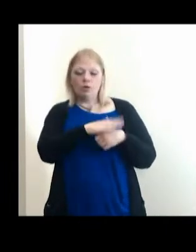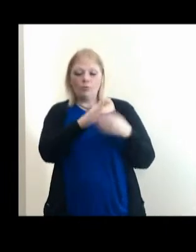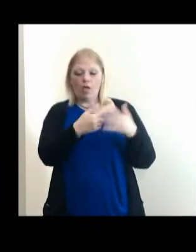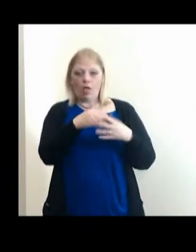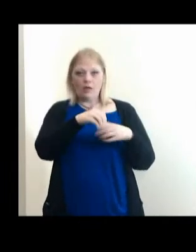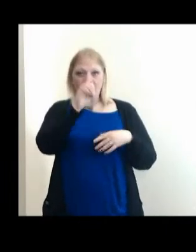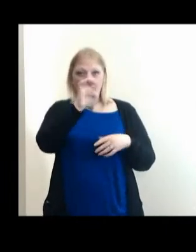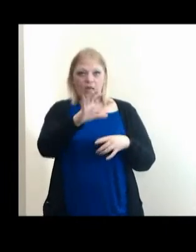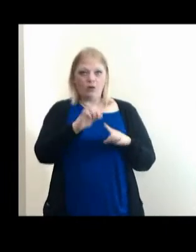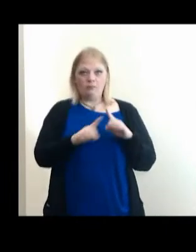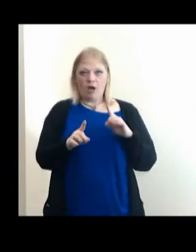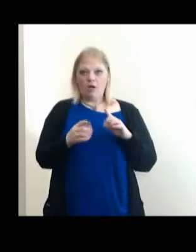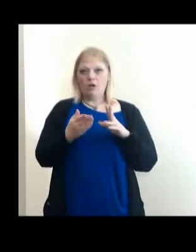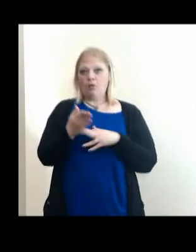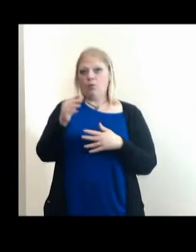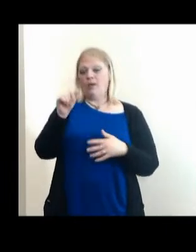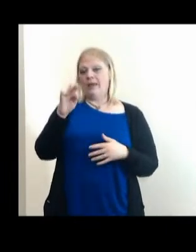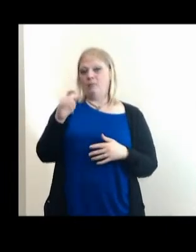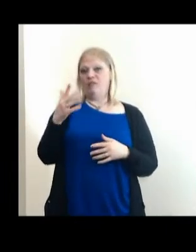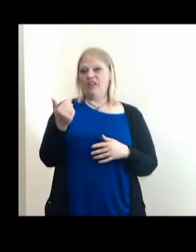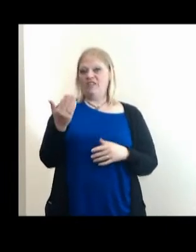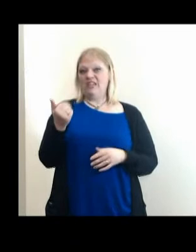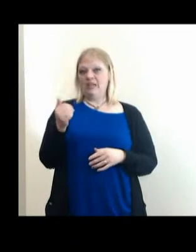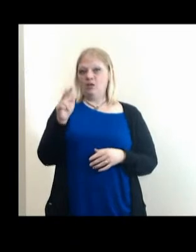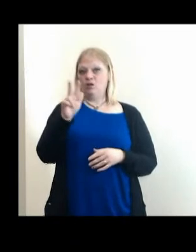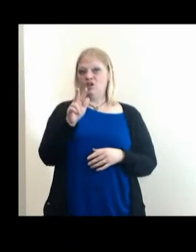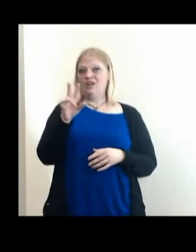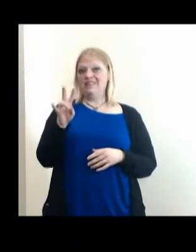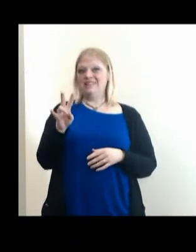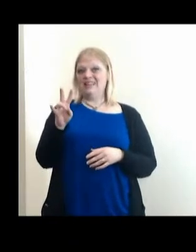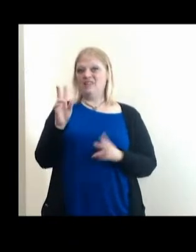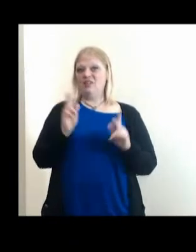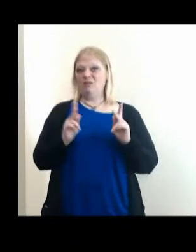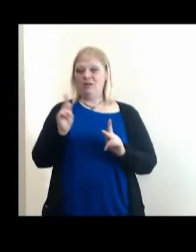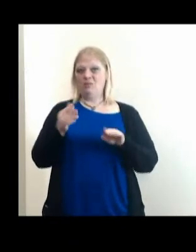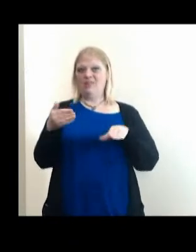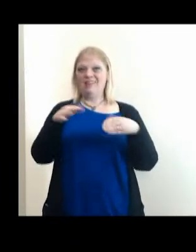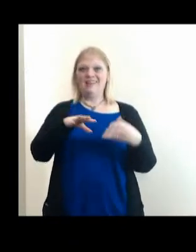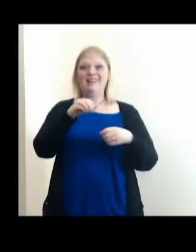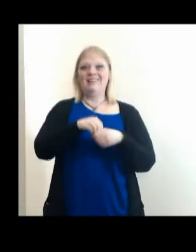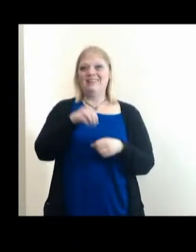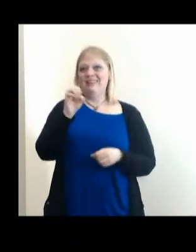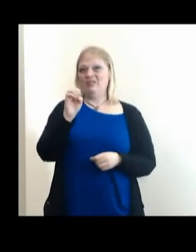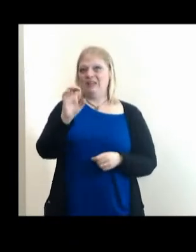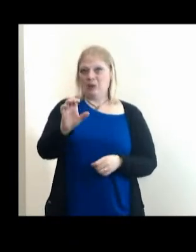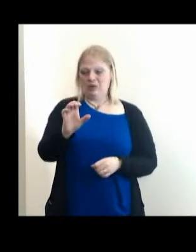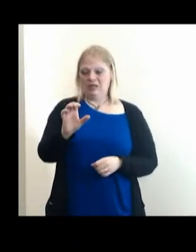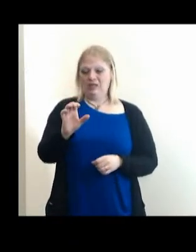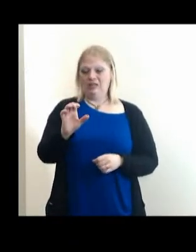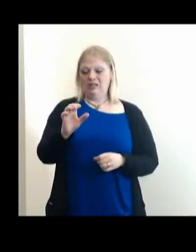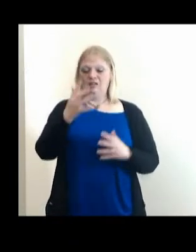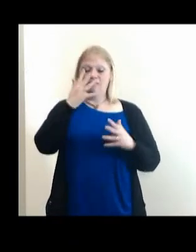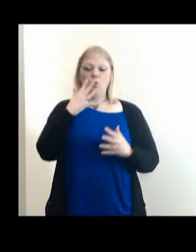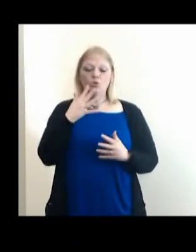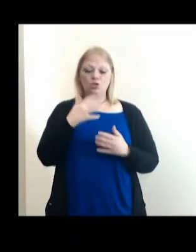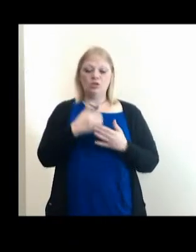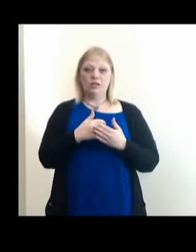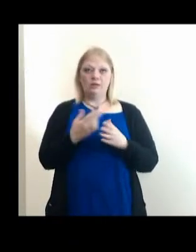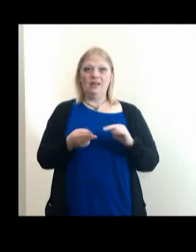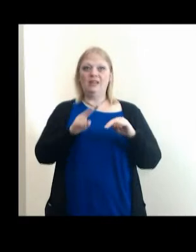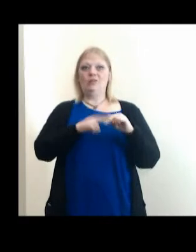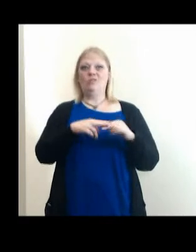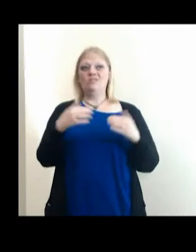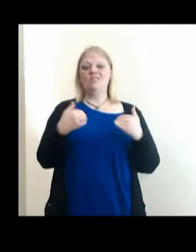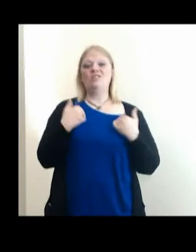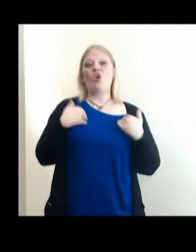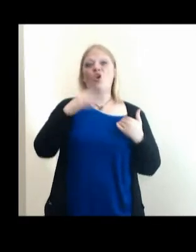through April 15th, there's 37 individuals who've died in Erie County, and unfortunately we've seen increases in the